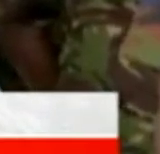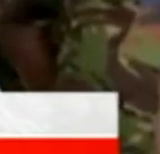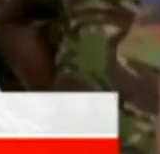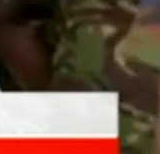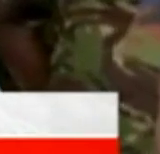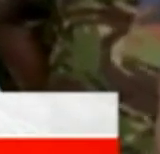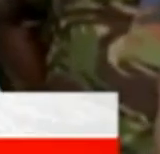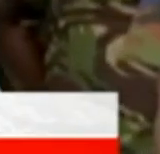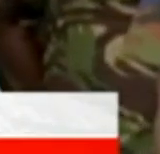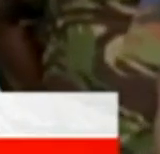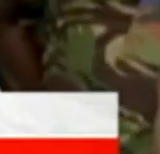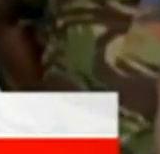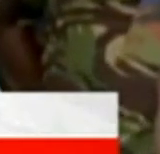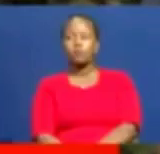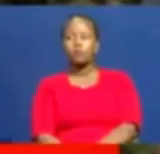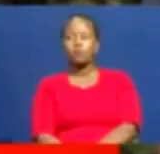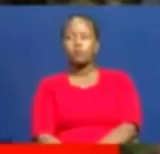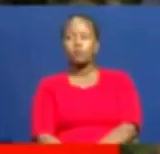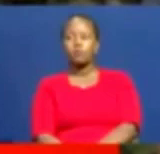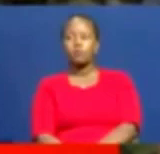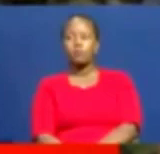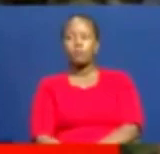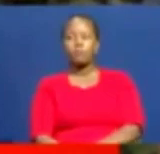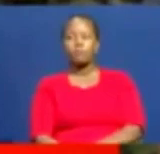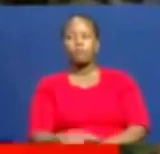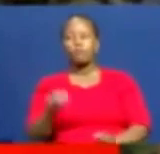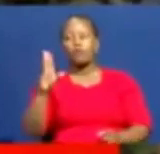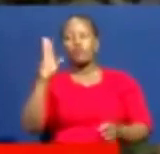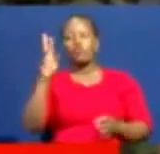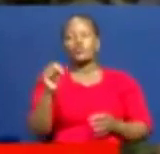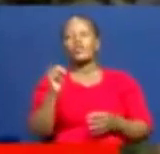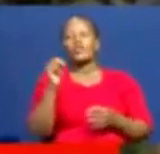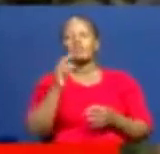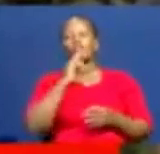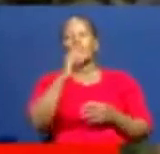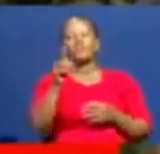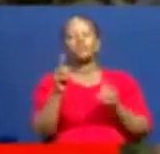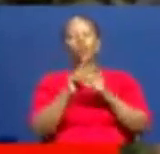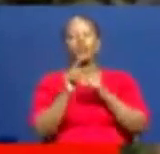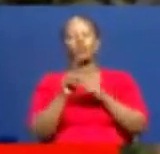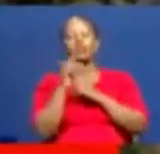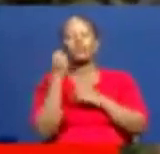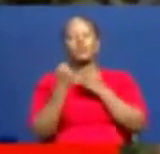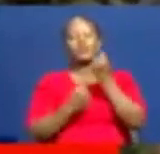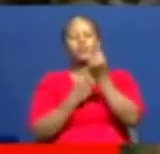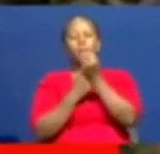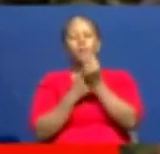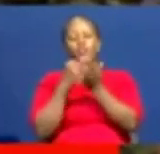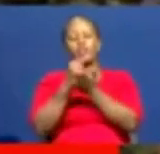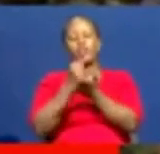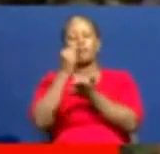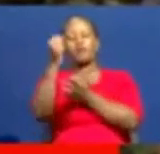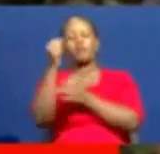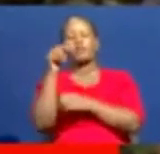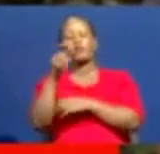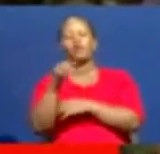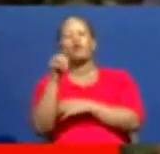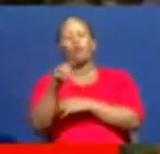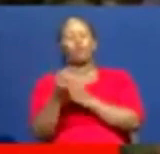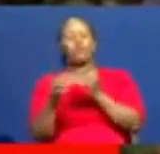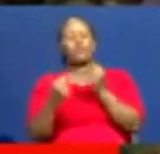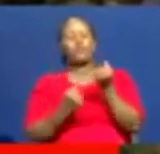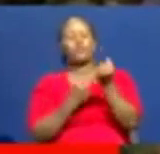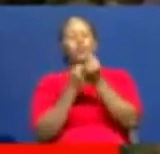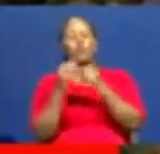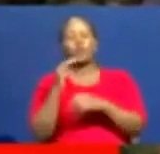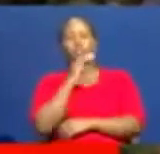to authorize and facilitate the deployment of this multinational security support